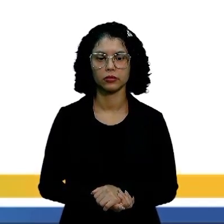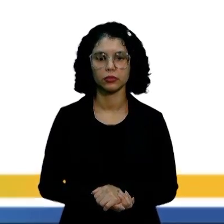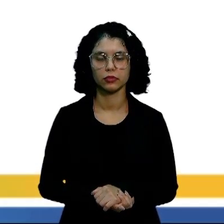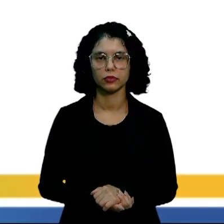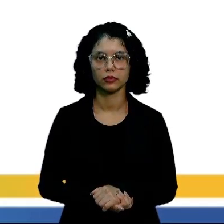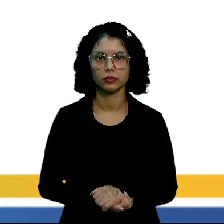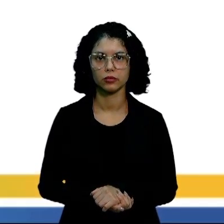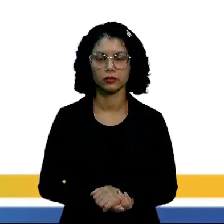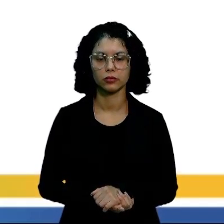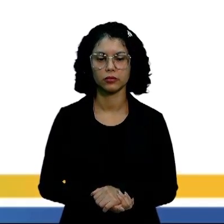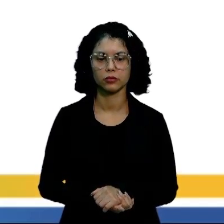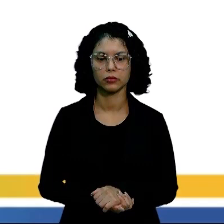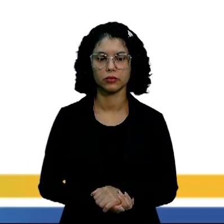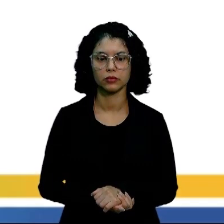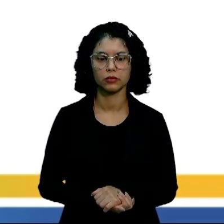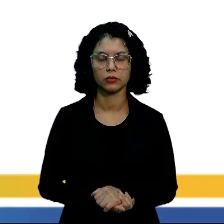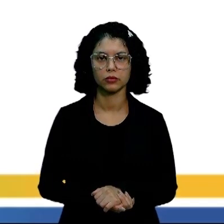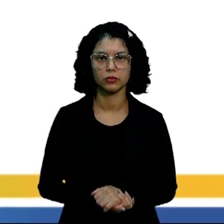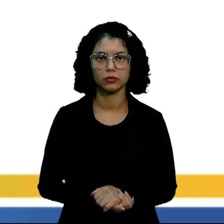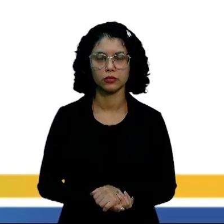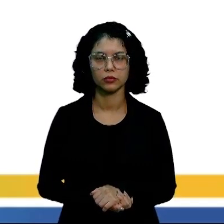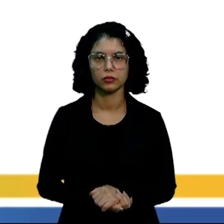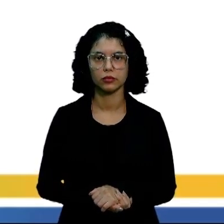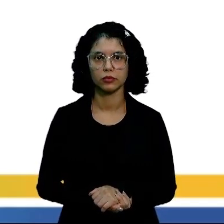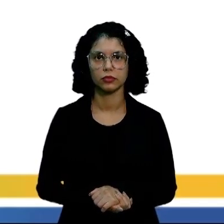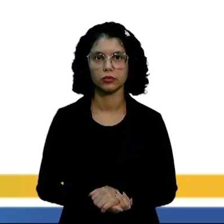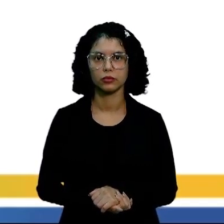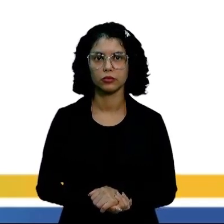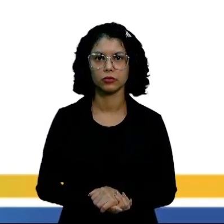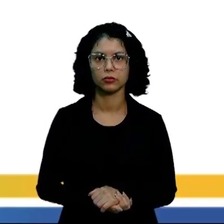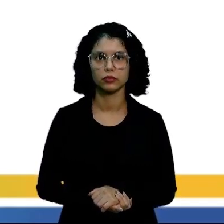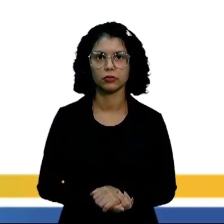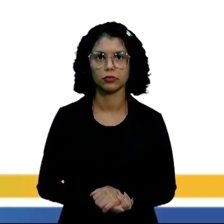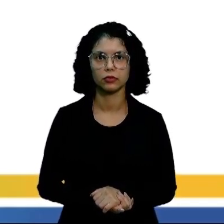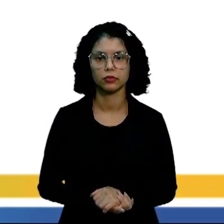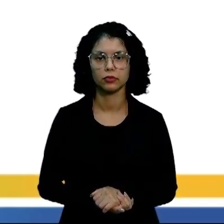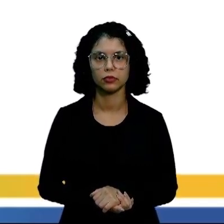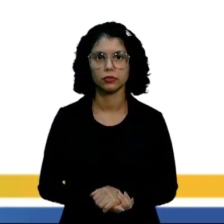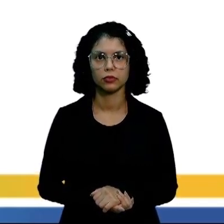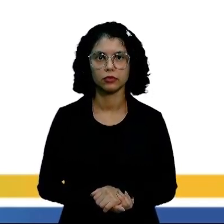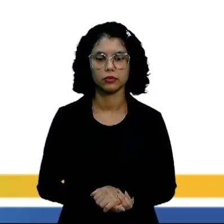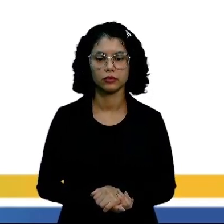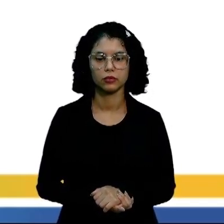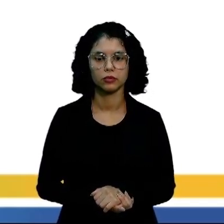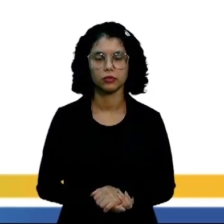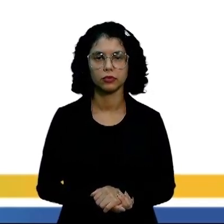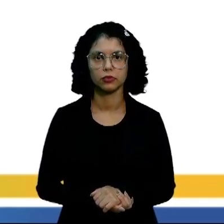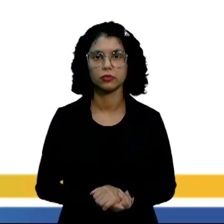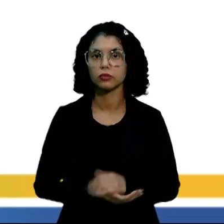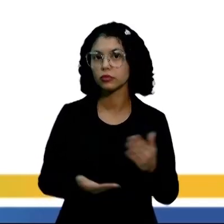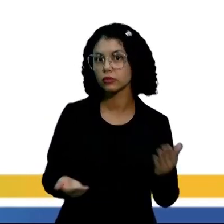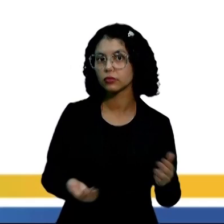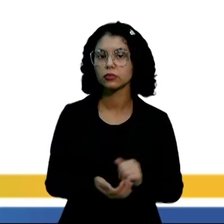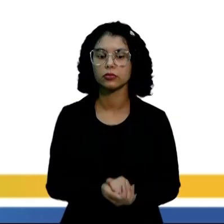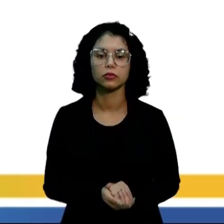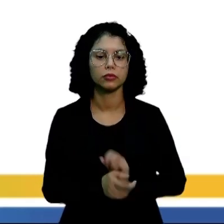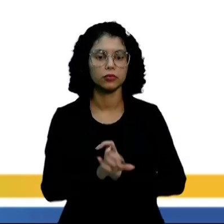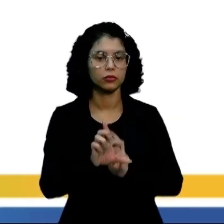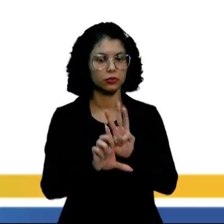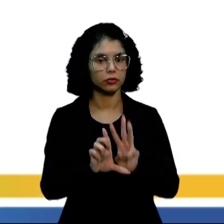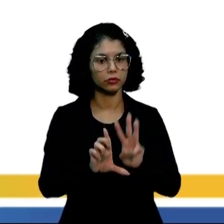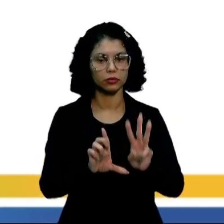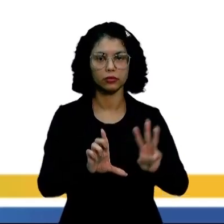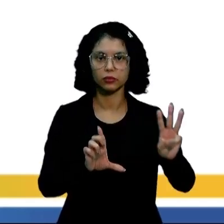for instant access to this free report, brought to you by the Motley Fool. Esse texto está disponível